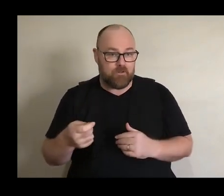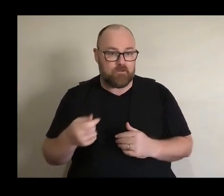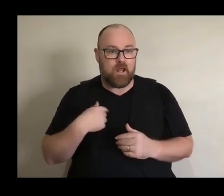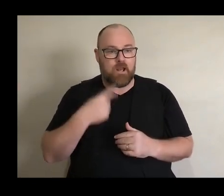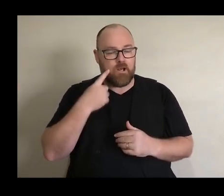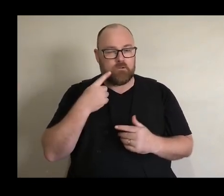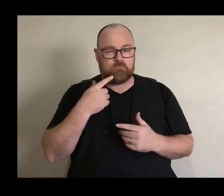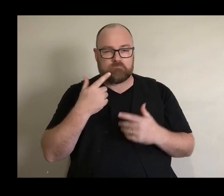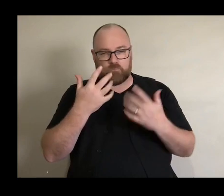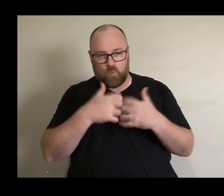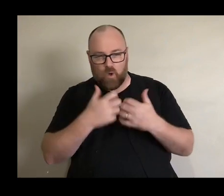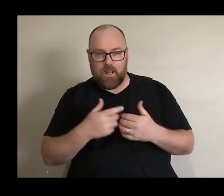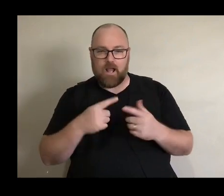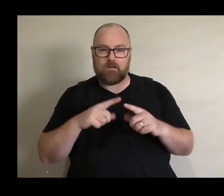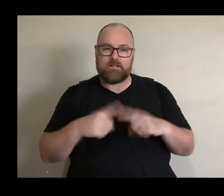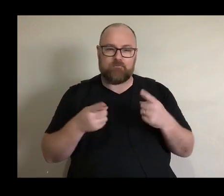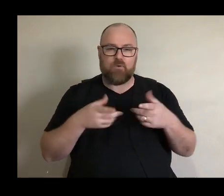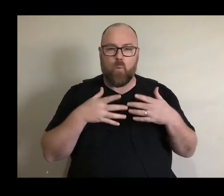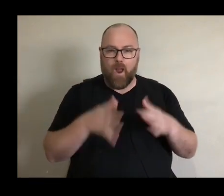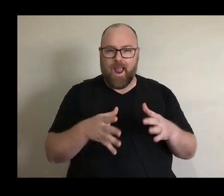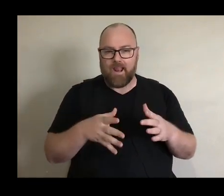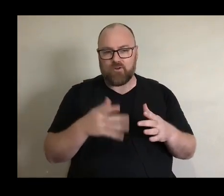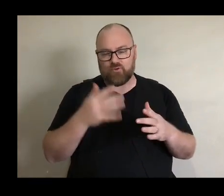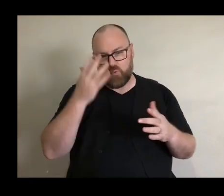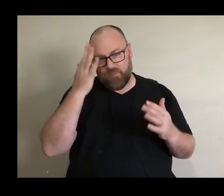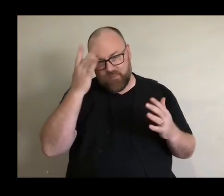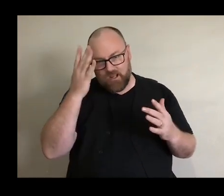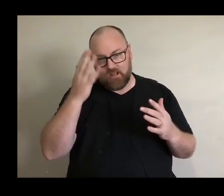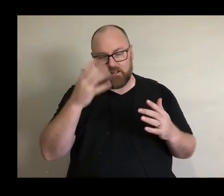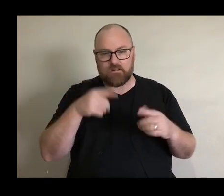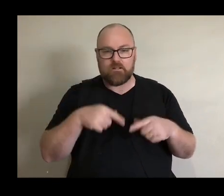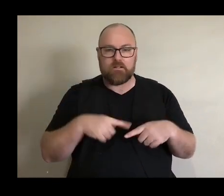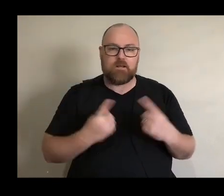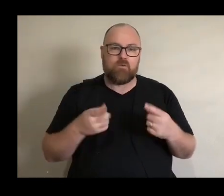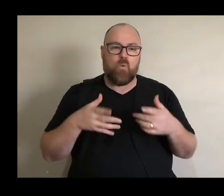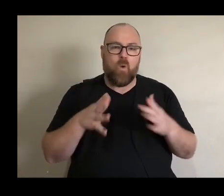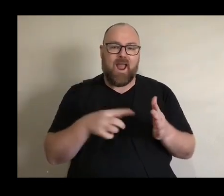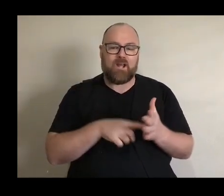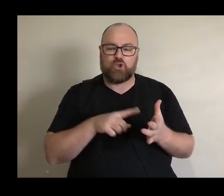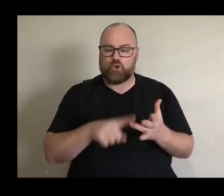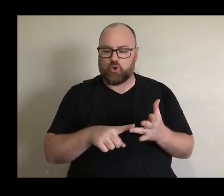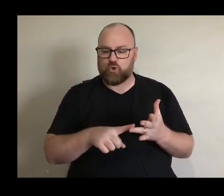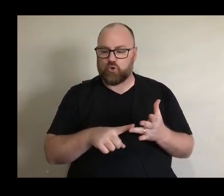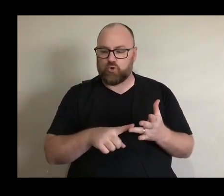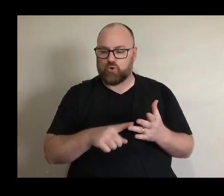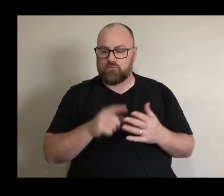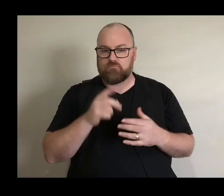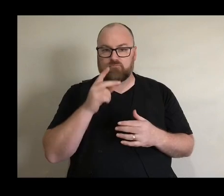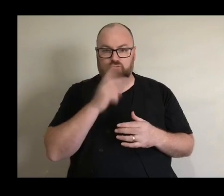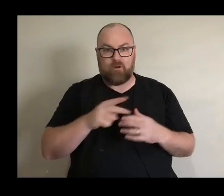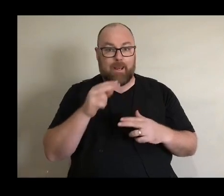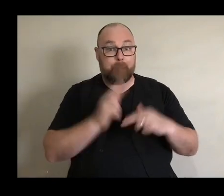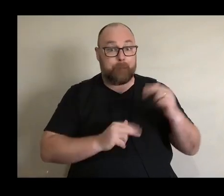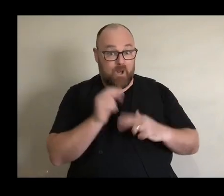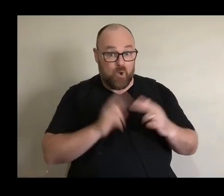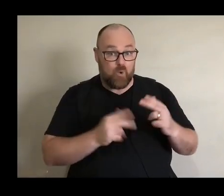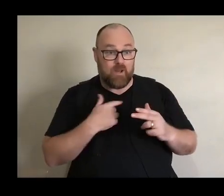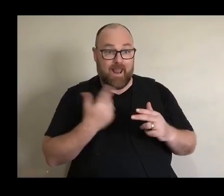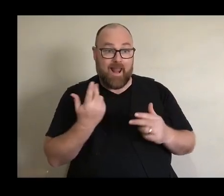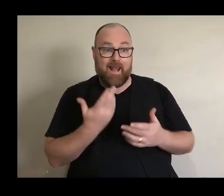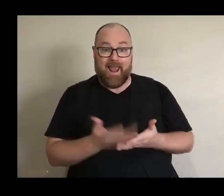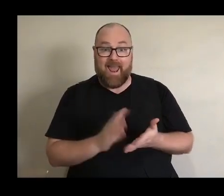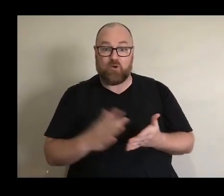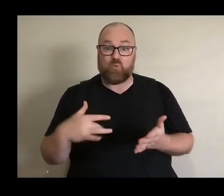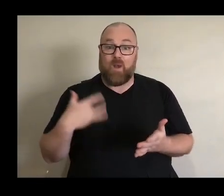possible alternatives and ways to talk through and think about how to rebuild and how to live in relationship to this